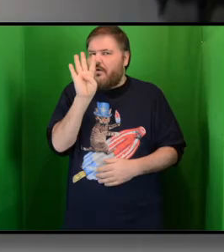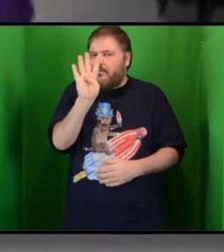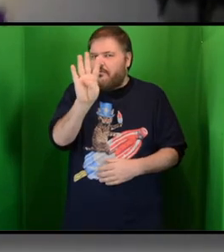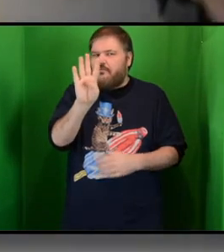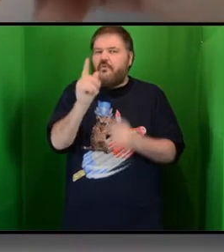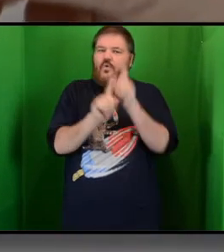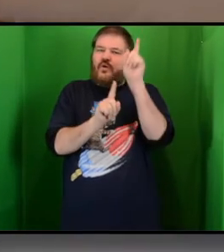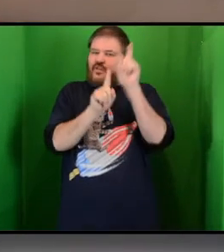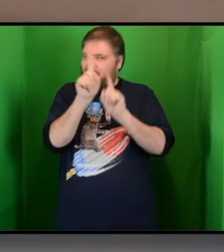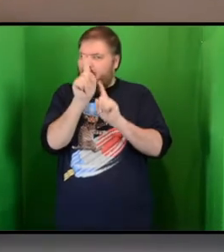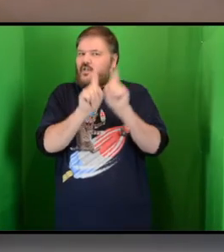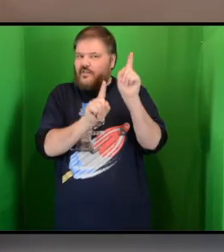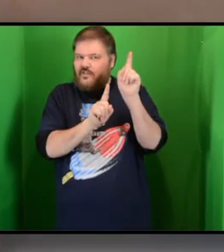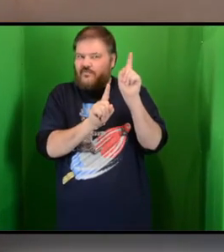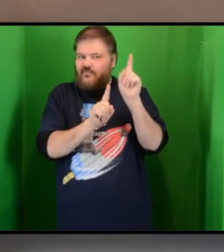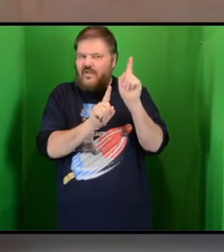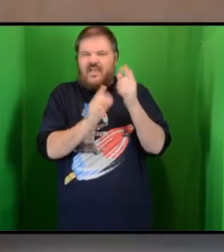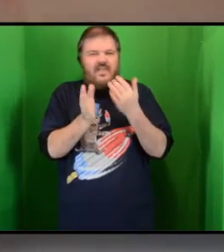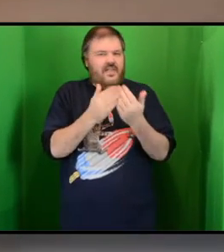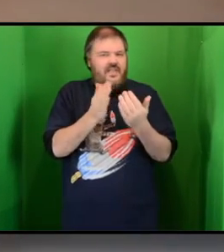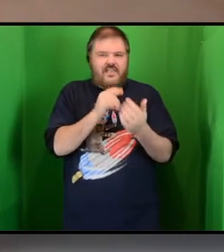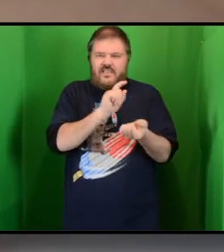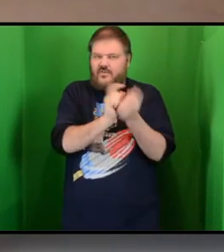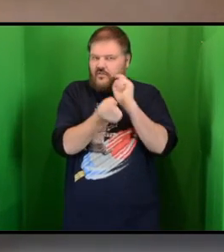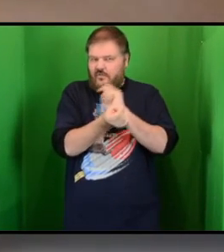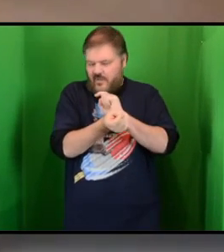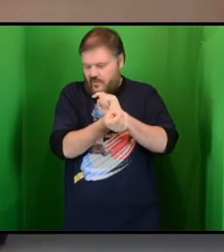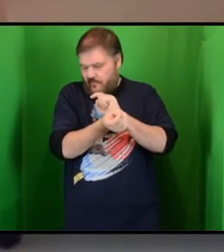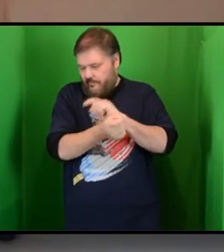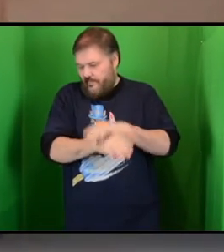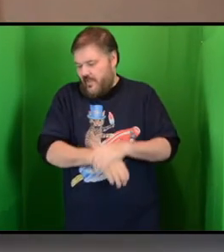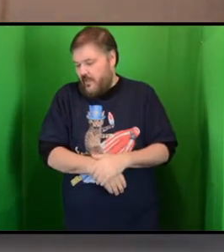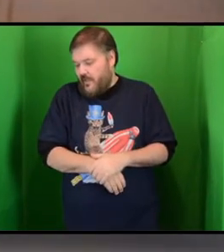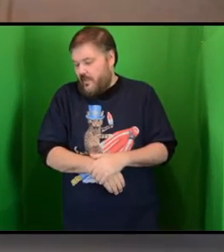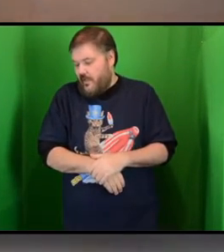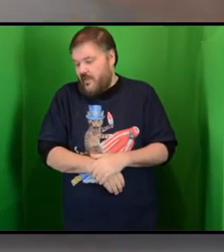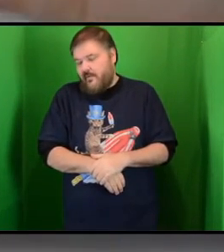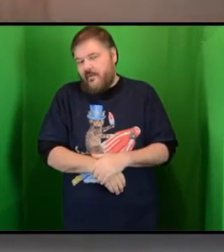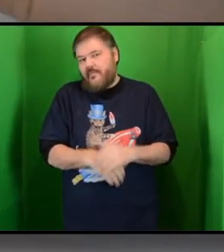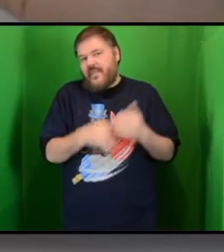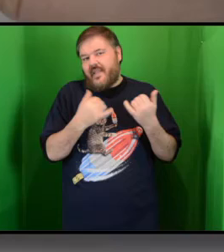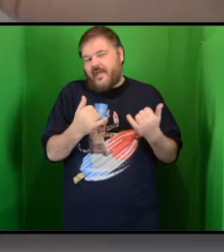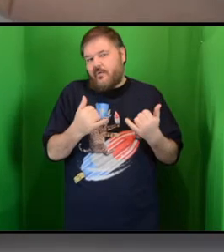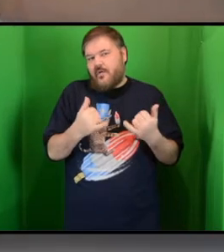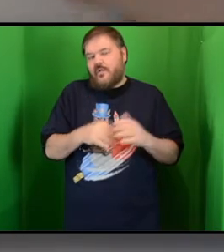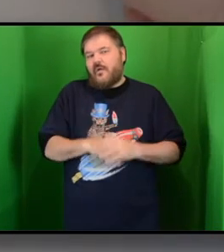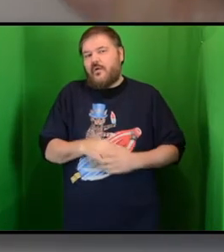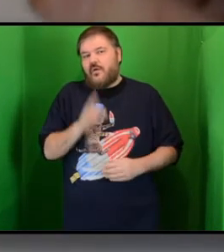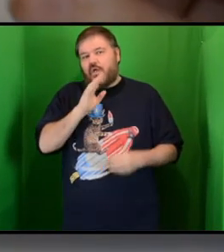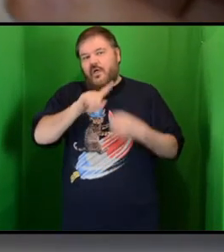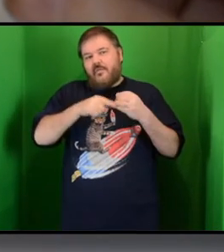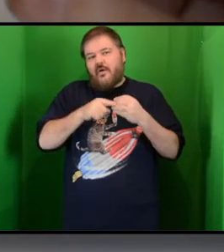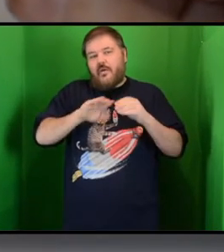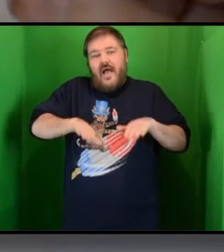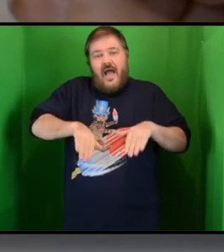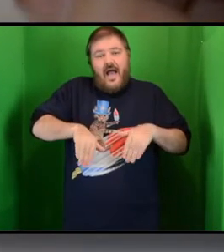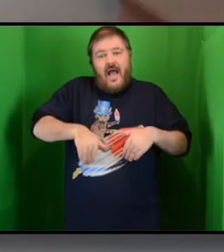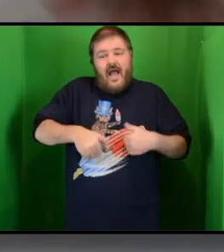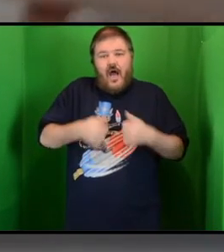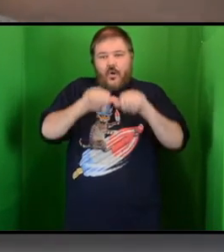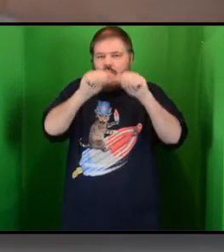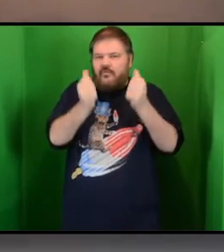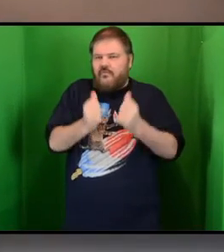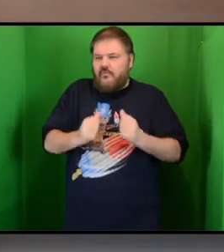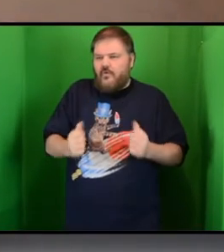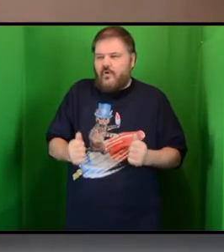from Earth Wars, or from actually, I think, Siege. And, I mean, the face in and of itself, just on the ape alone with the sharp